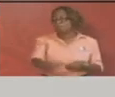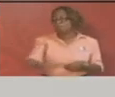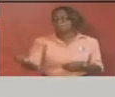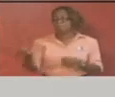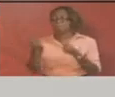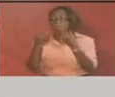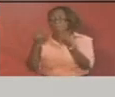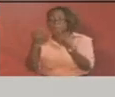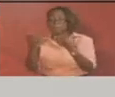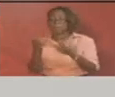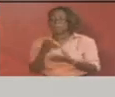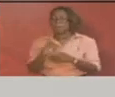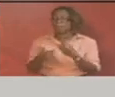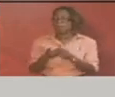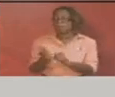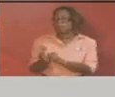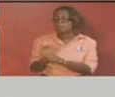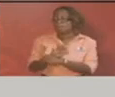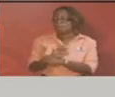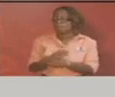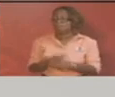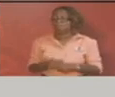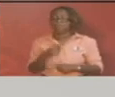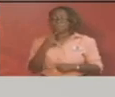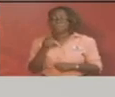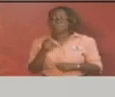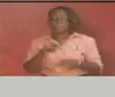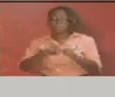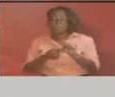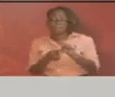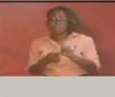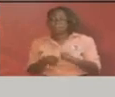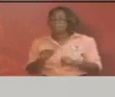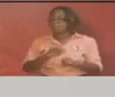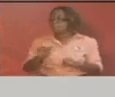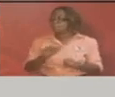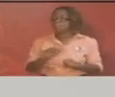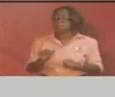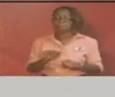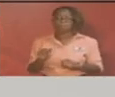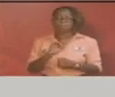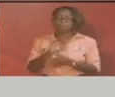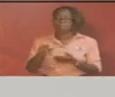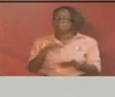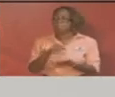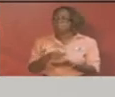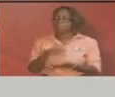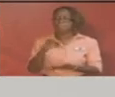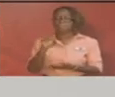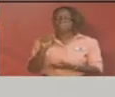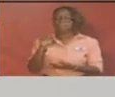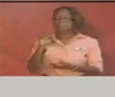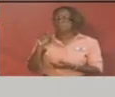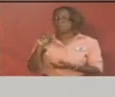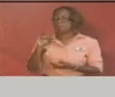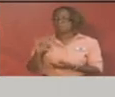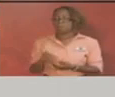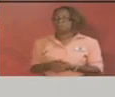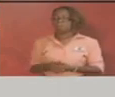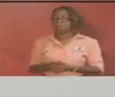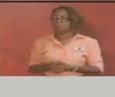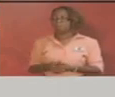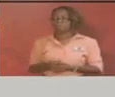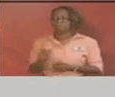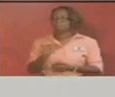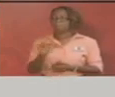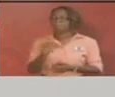or is starting soon in Caroni and Victoria as well, just because of the increased number of cases in those areas, so we could remind persons